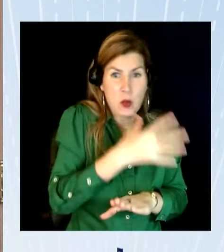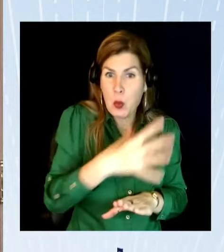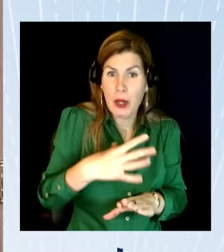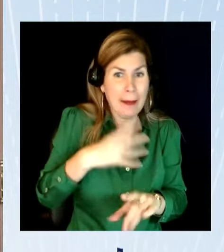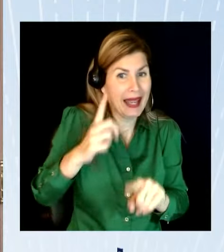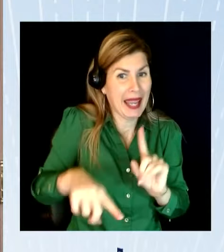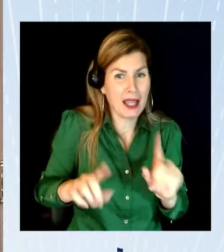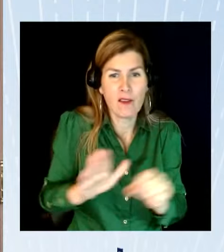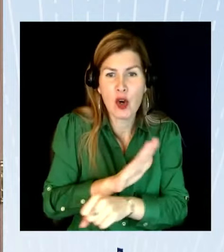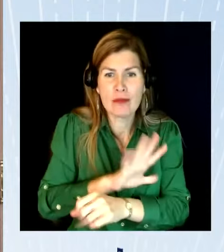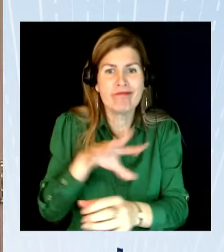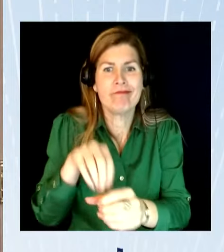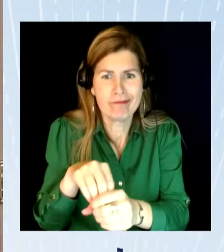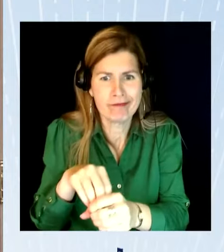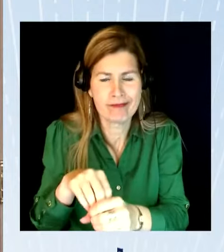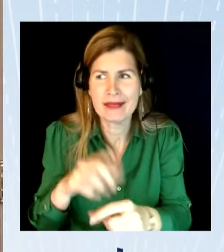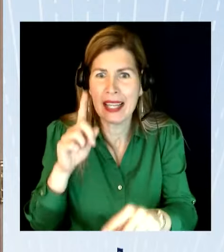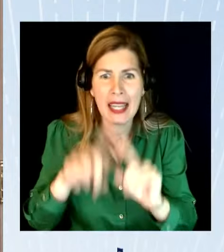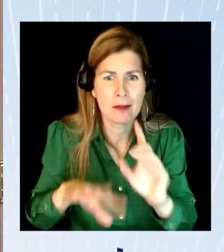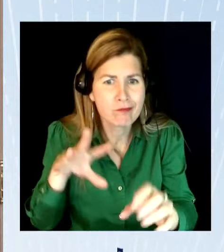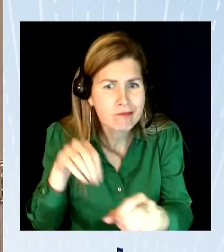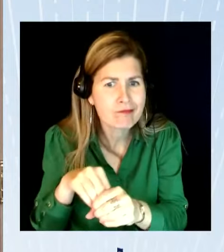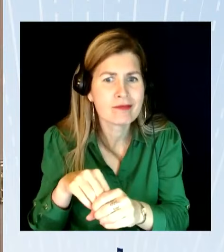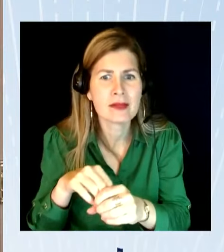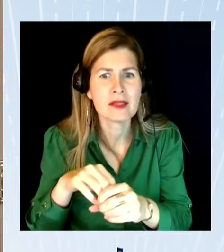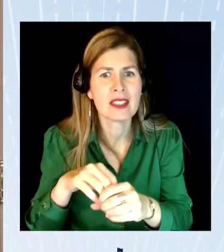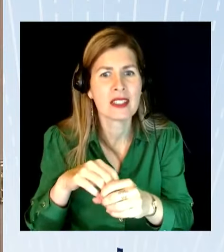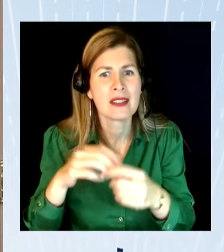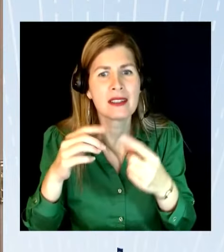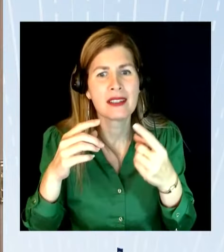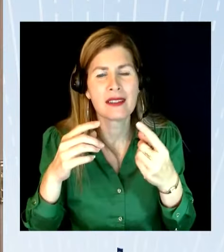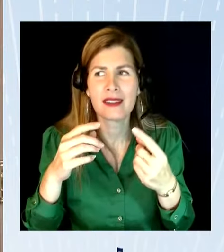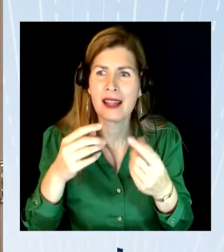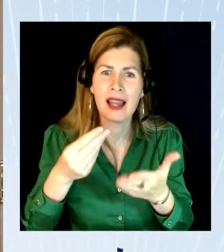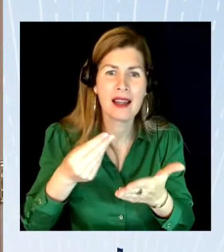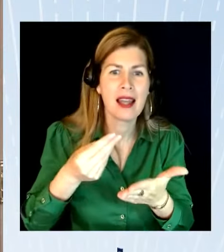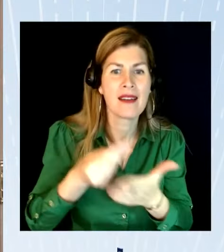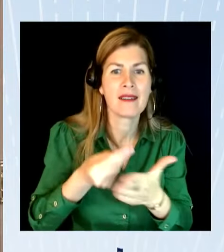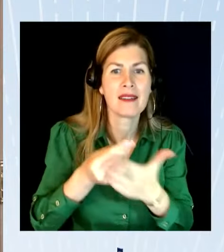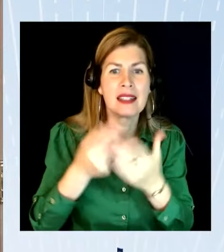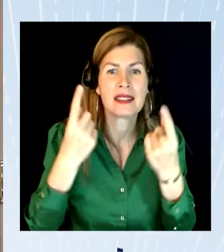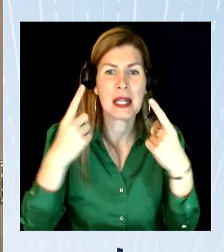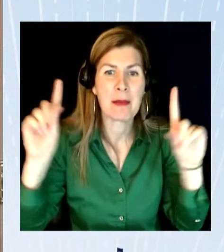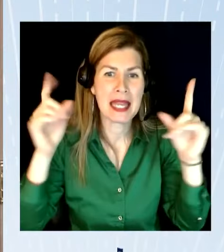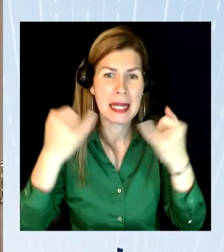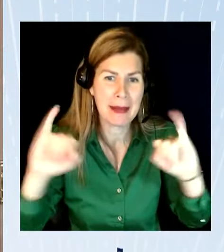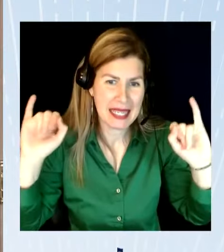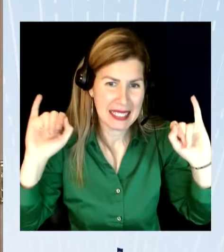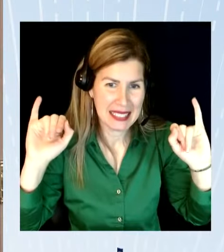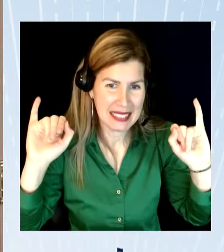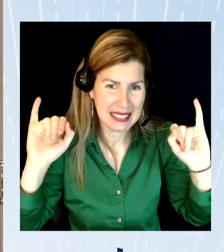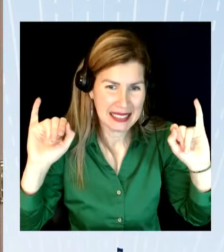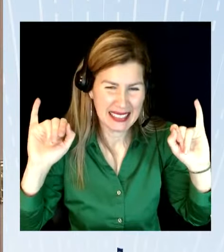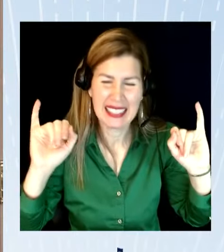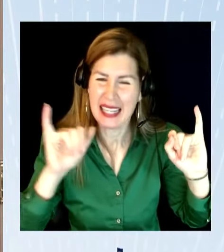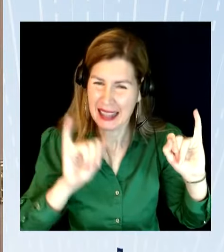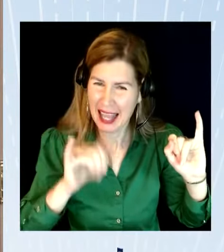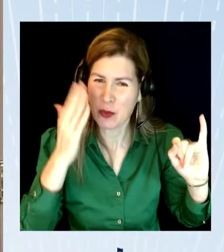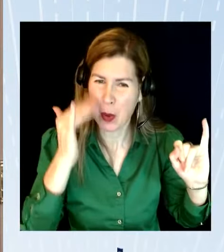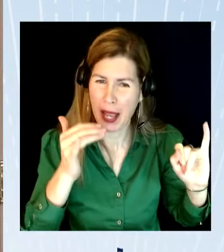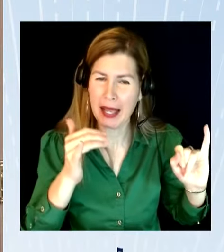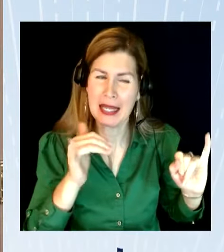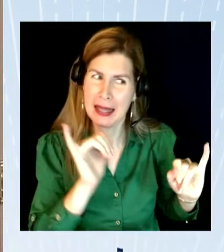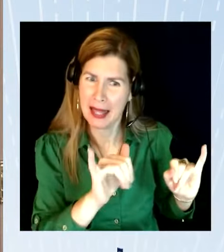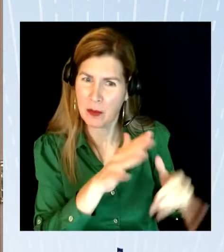participate, achieve financial independence, and overcome wage gaps. And That's why it's a priority, I know, for